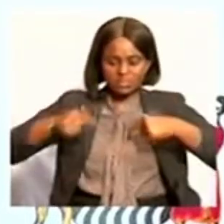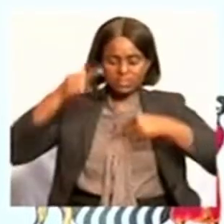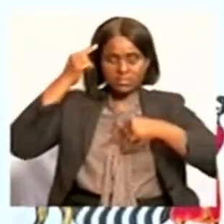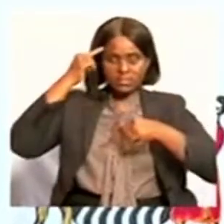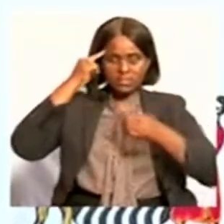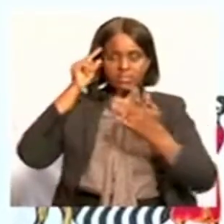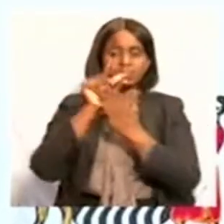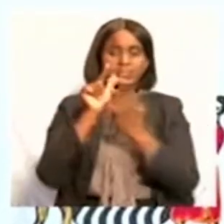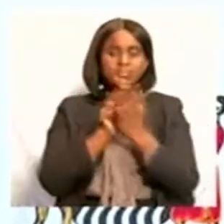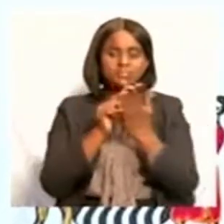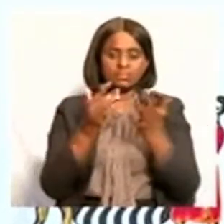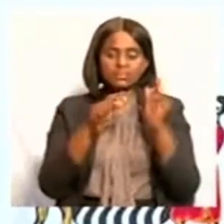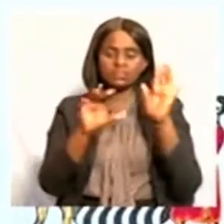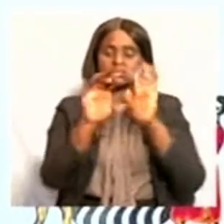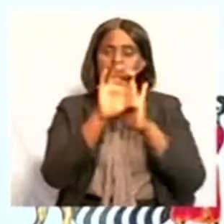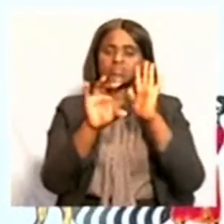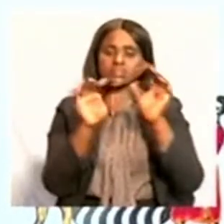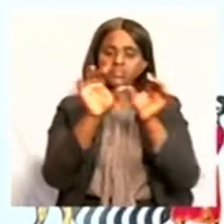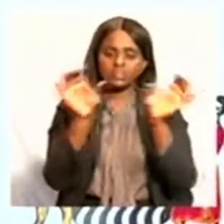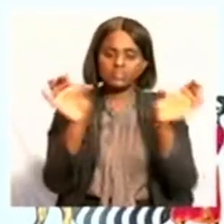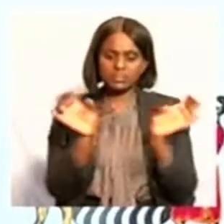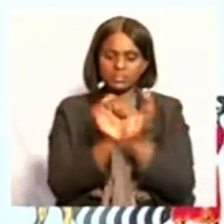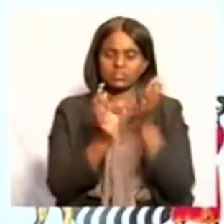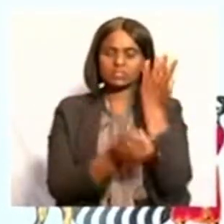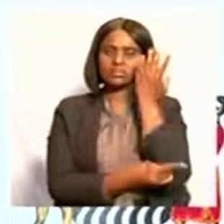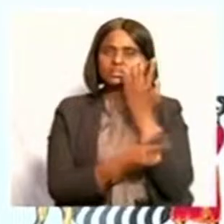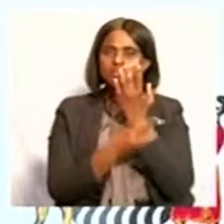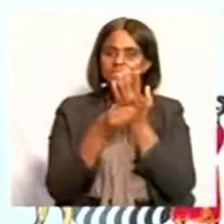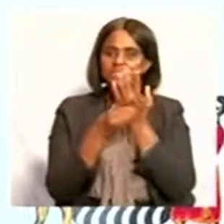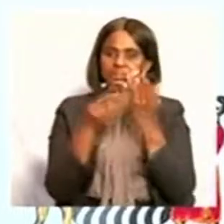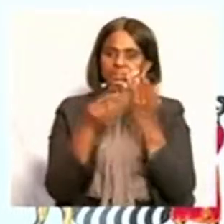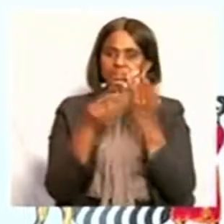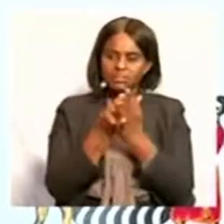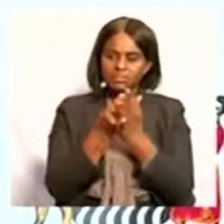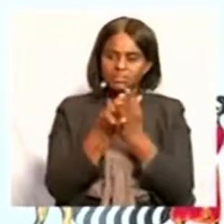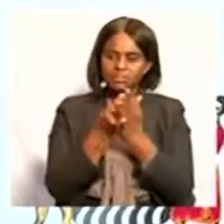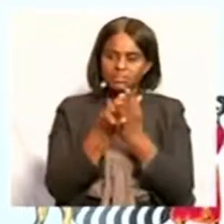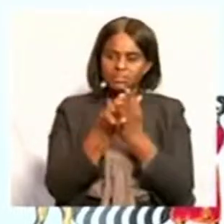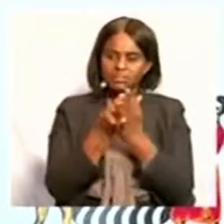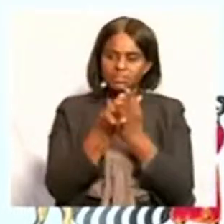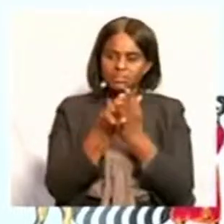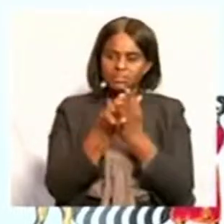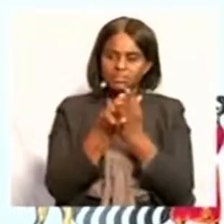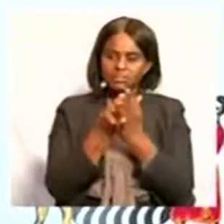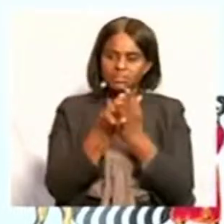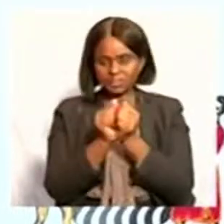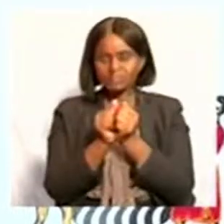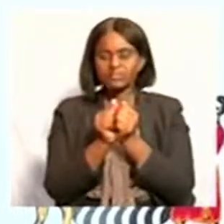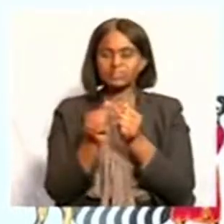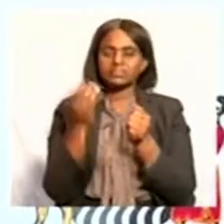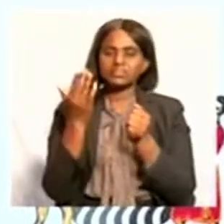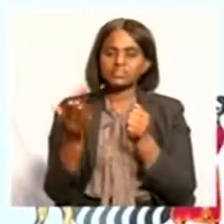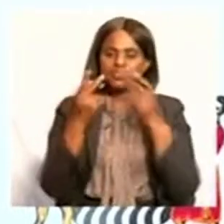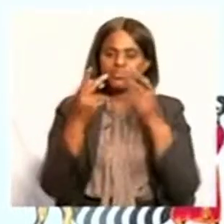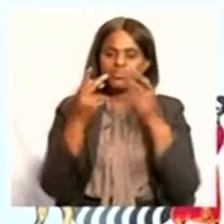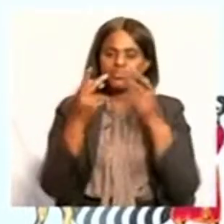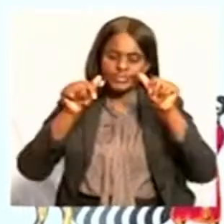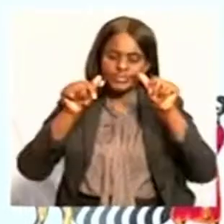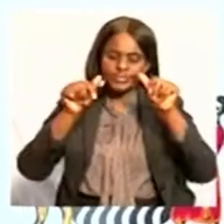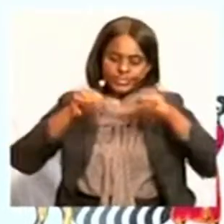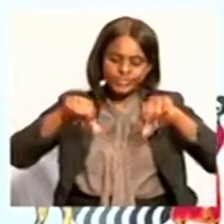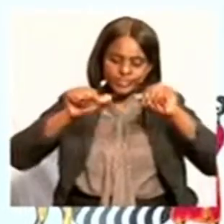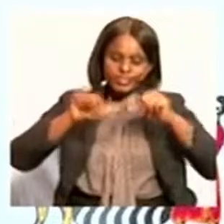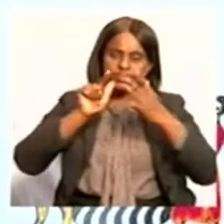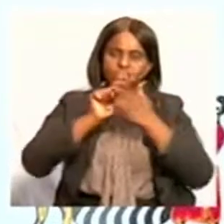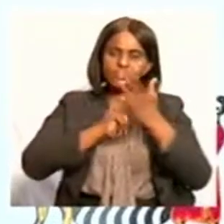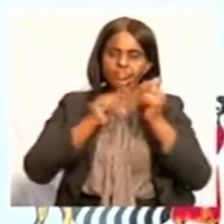Act, the Constituency Development Fund Act, as well as the Public Audit Act and